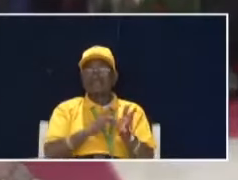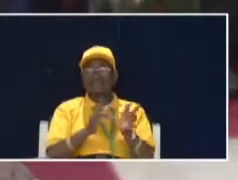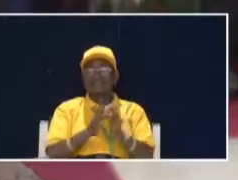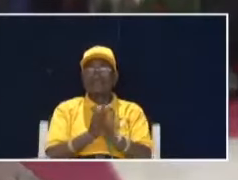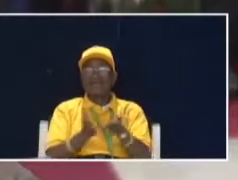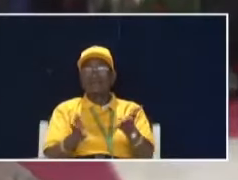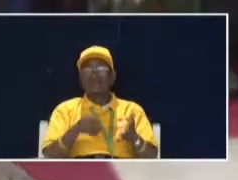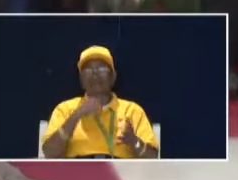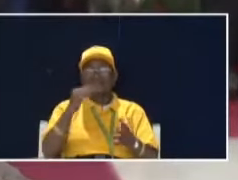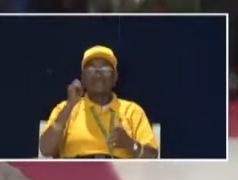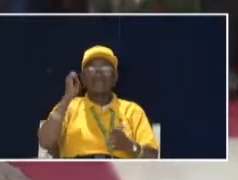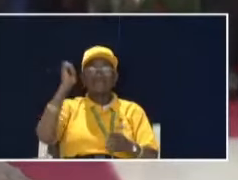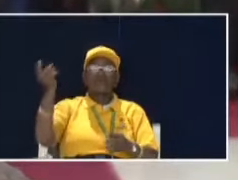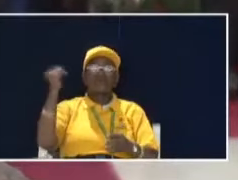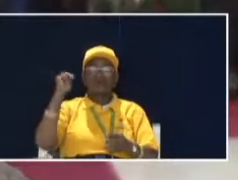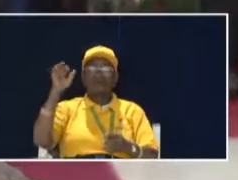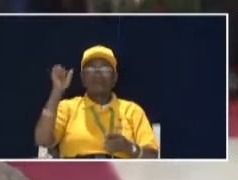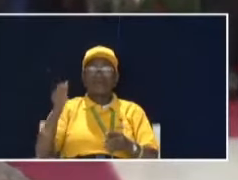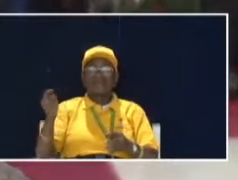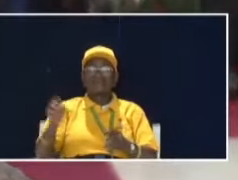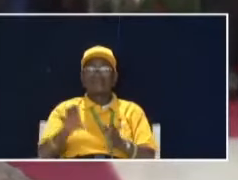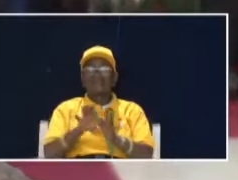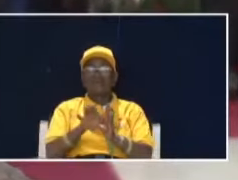door of the tent.